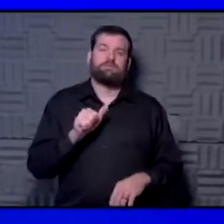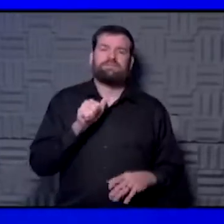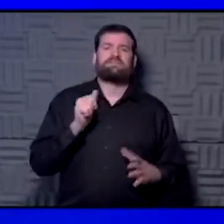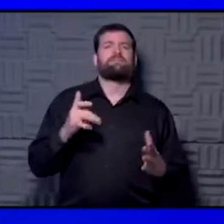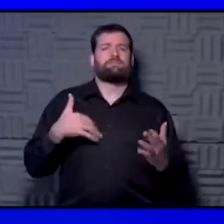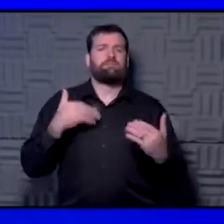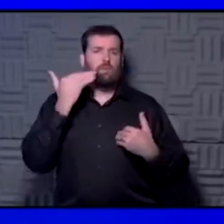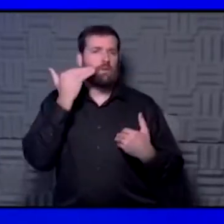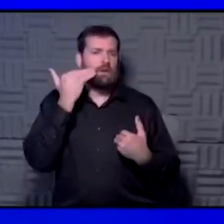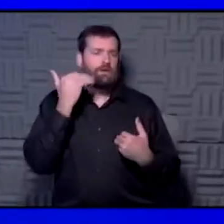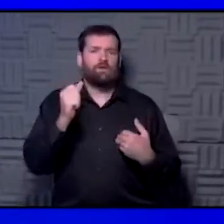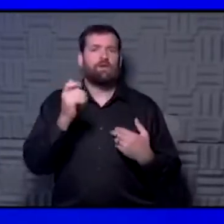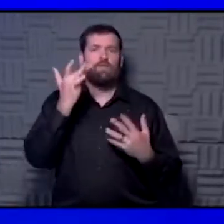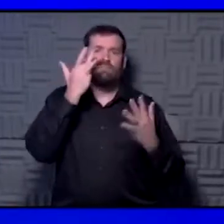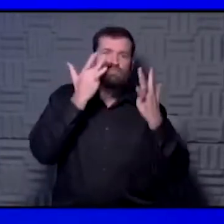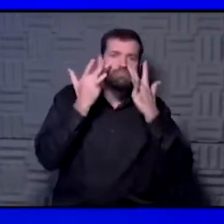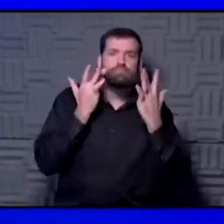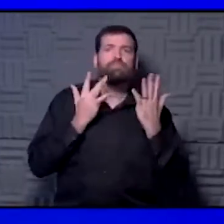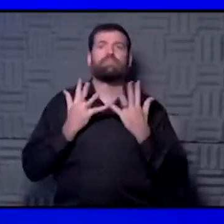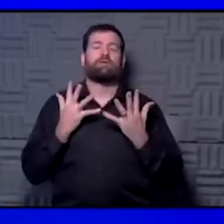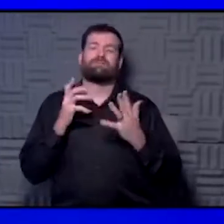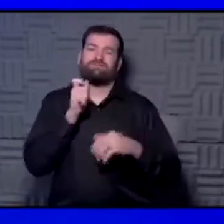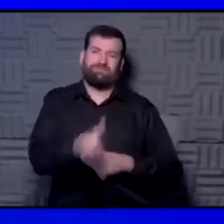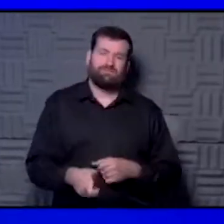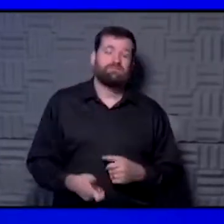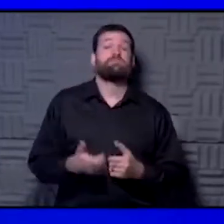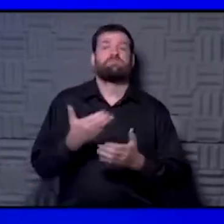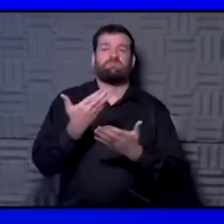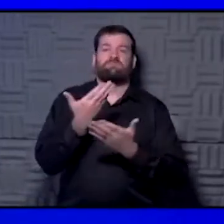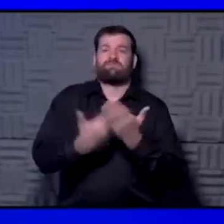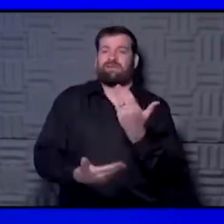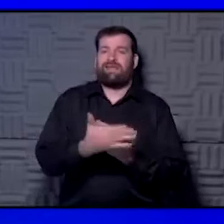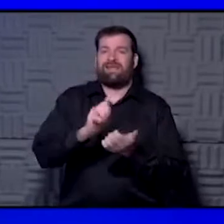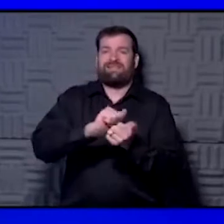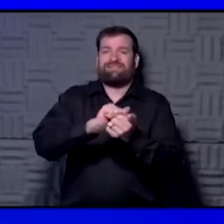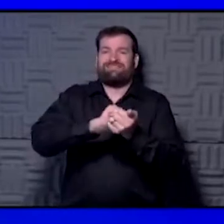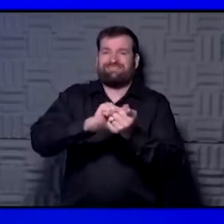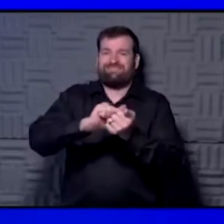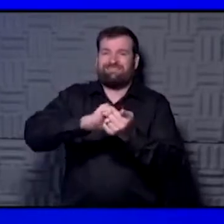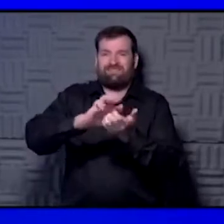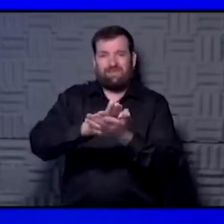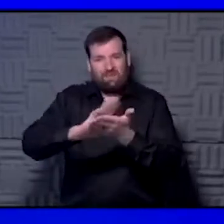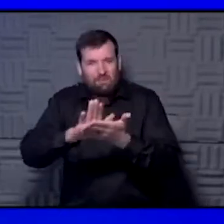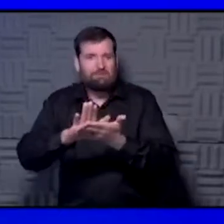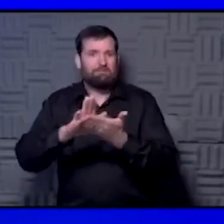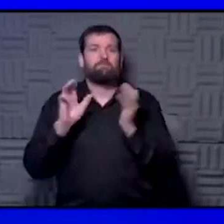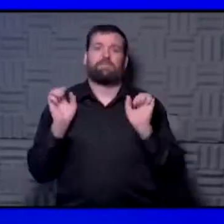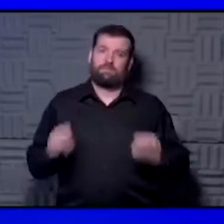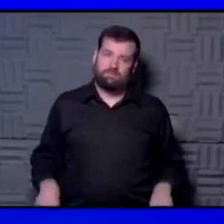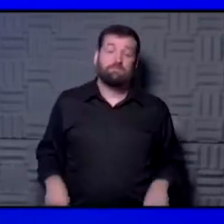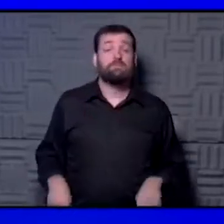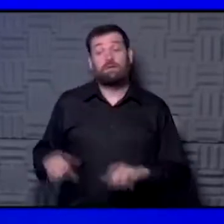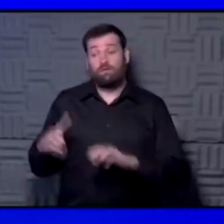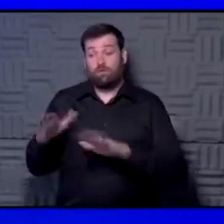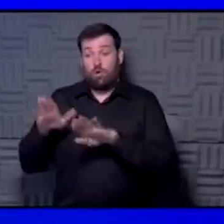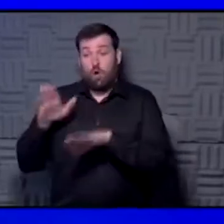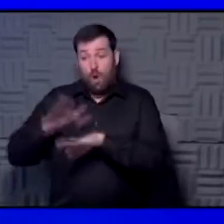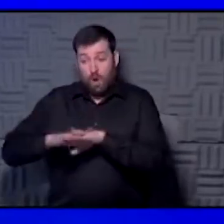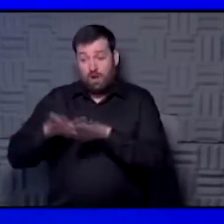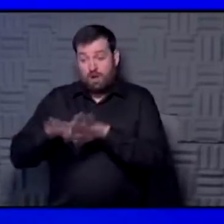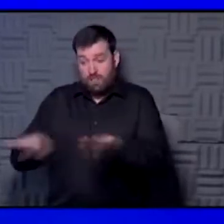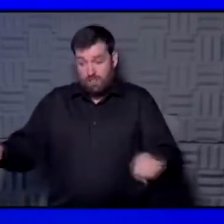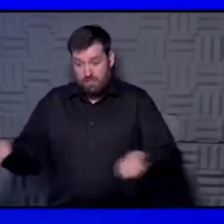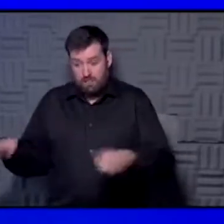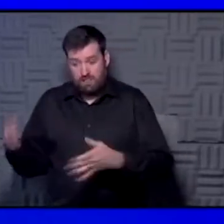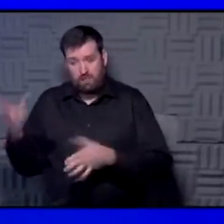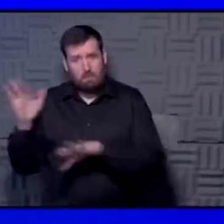my eyes, my nose, my mouth, and I'm going to use adequate hand sanitizer. So can it still be on the surface? Absolutely. Is it the major